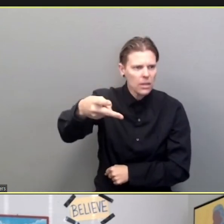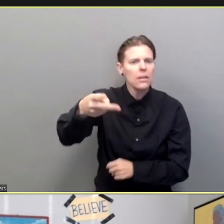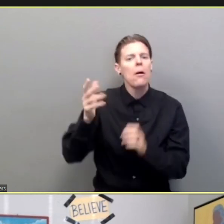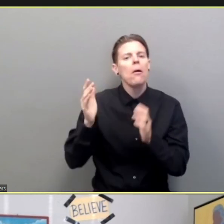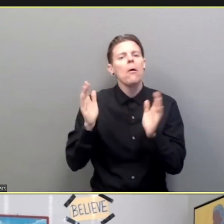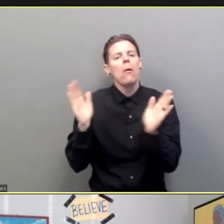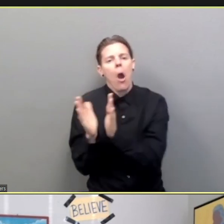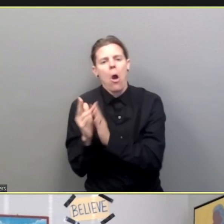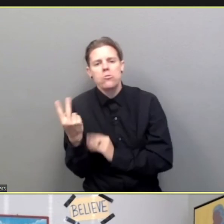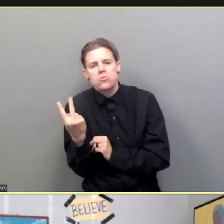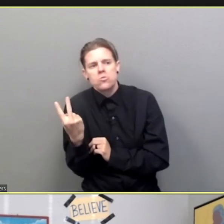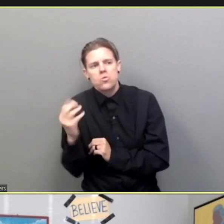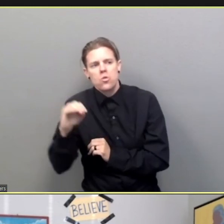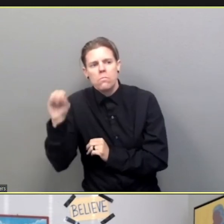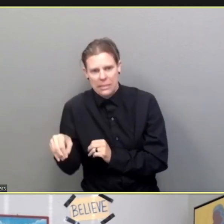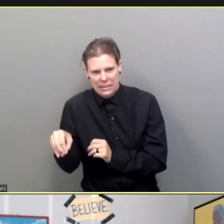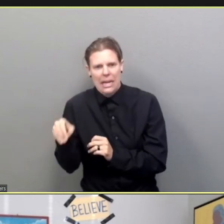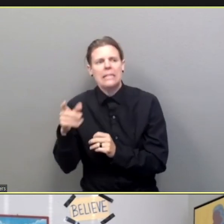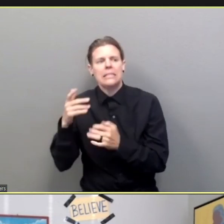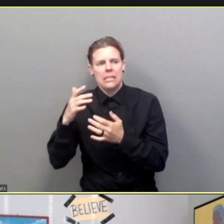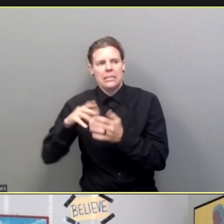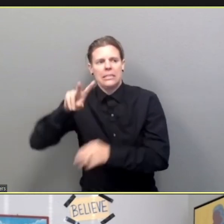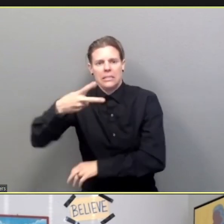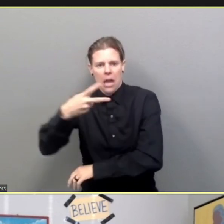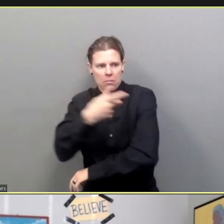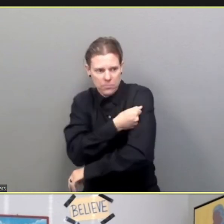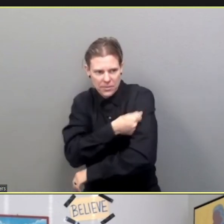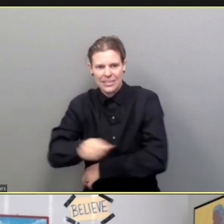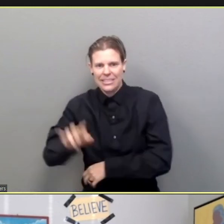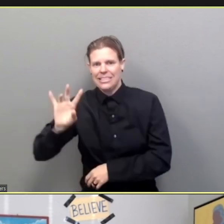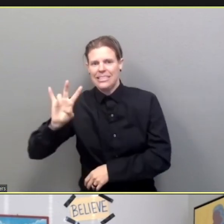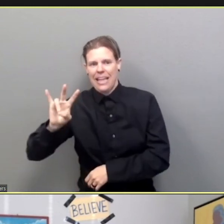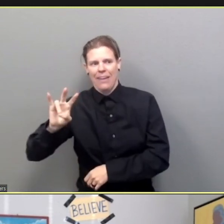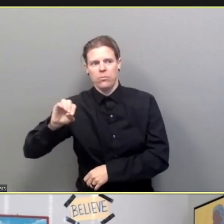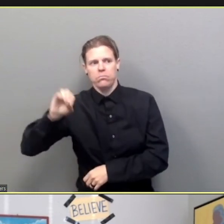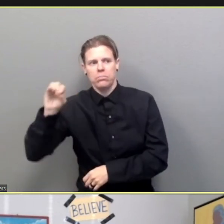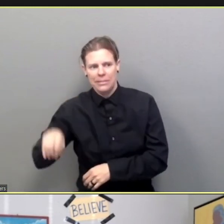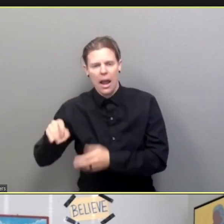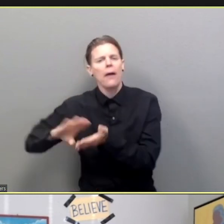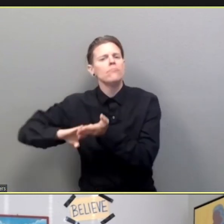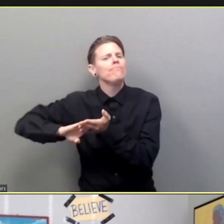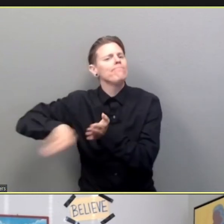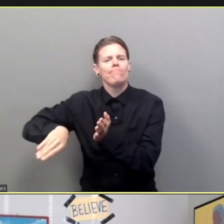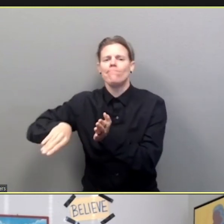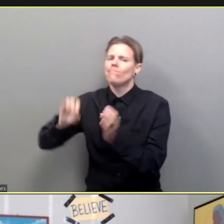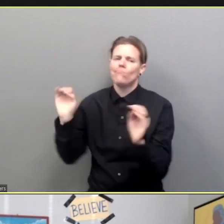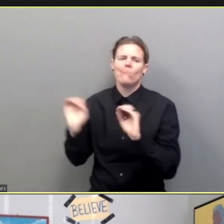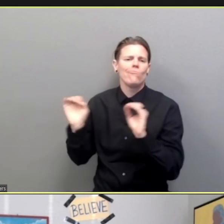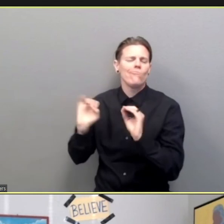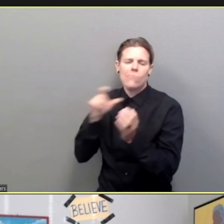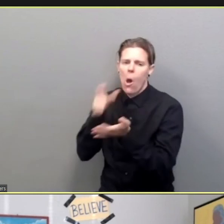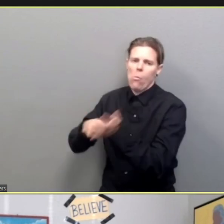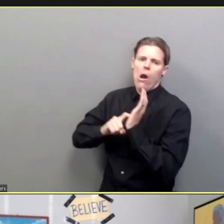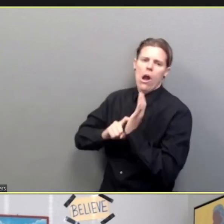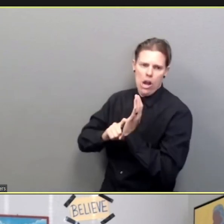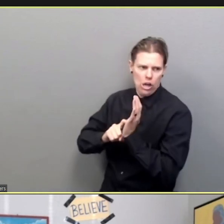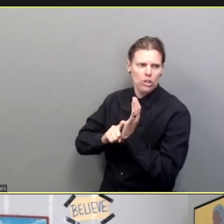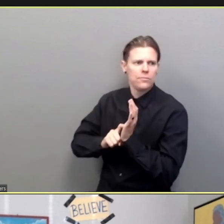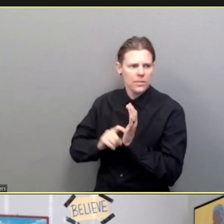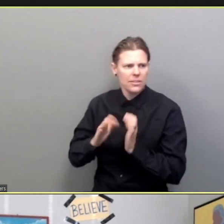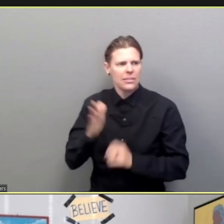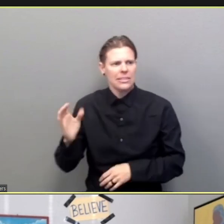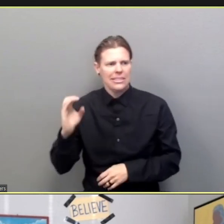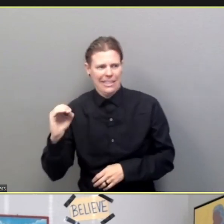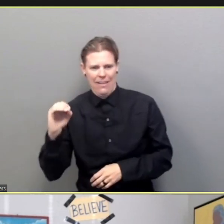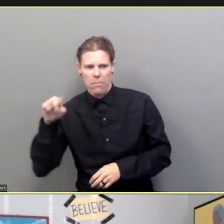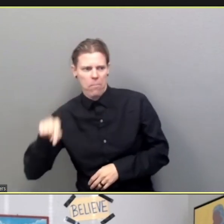about 7% have an exemption, and there's only 0.6% left who have no